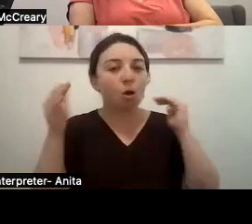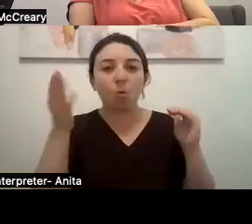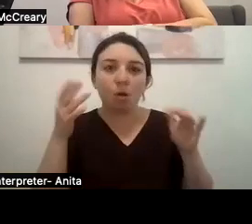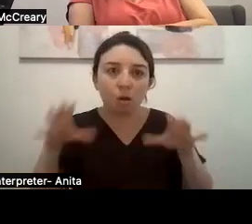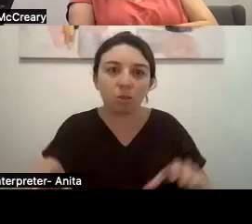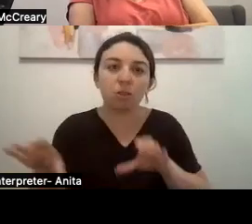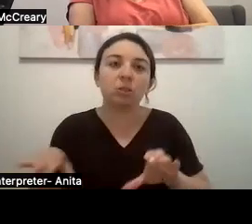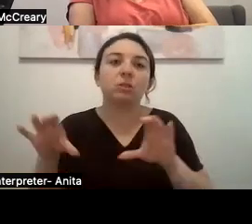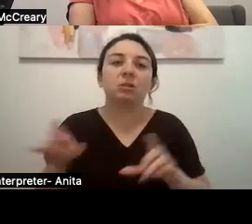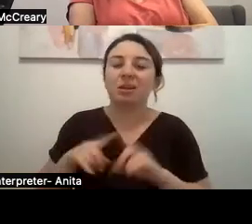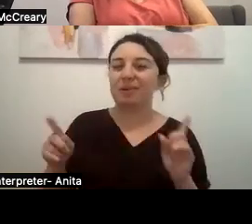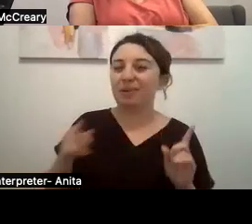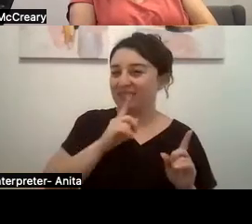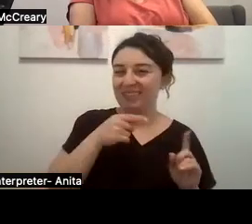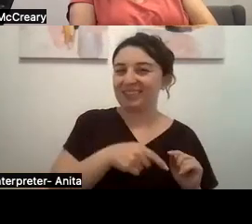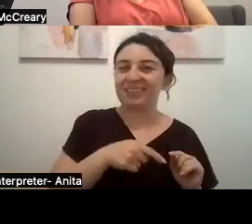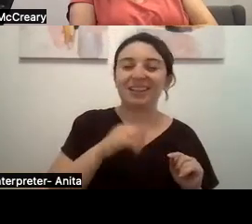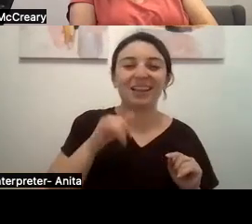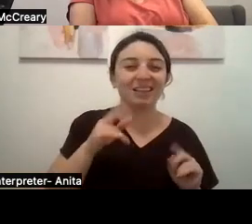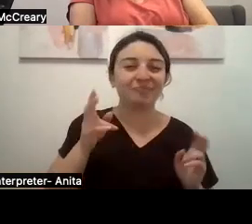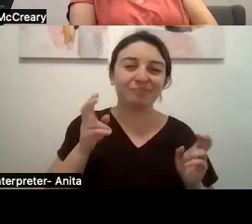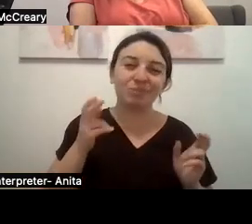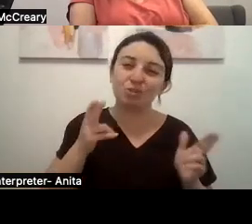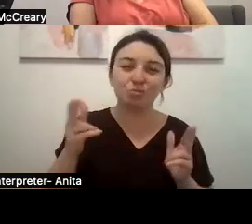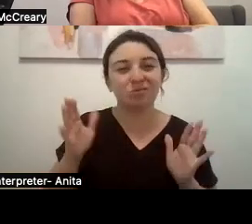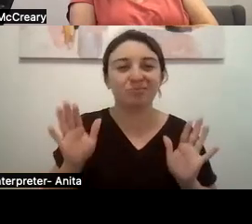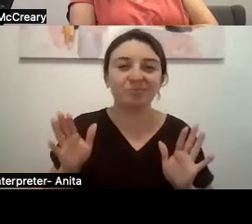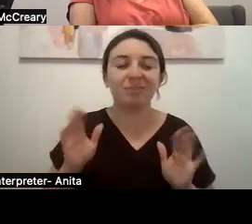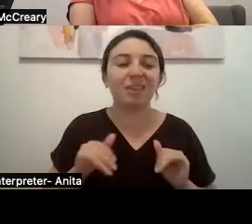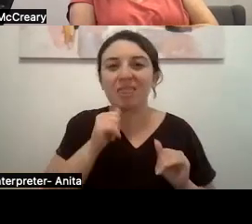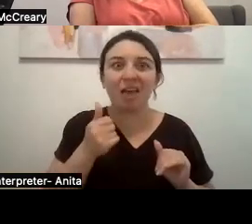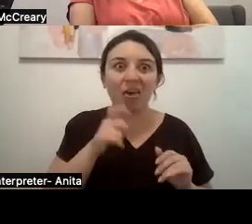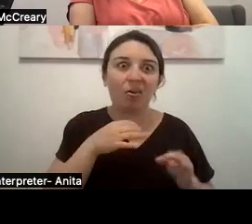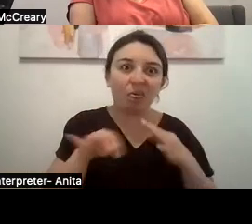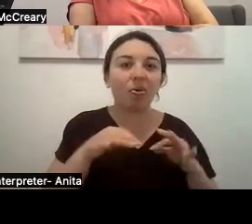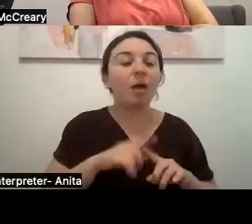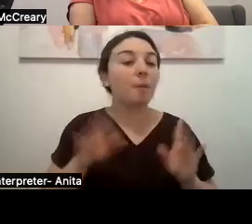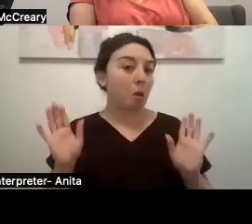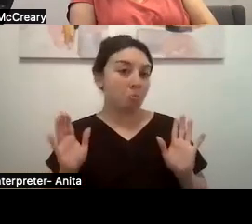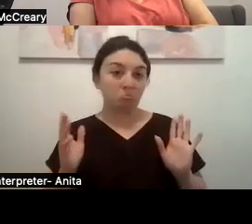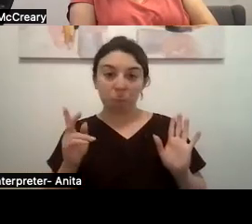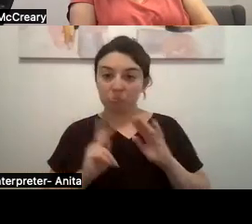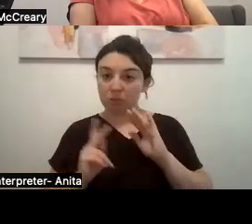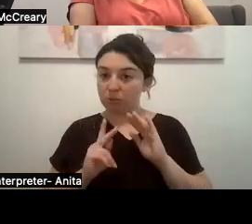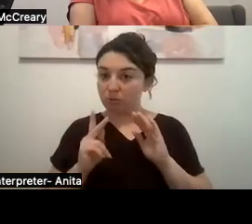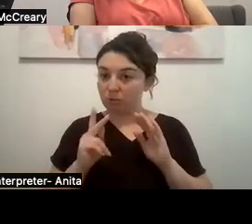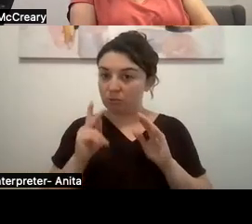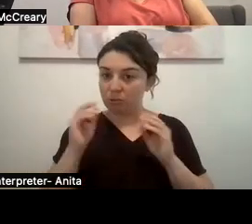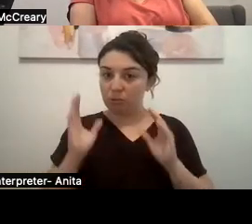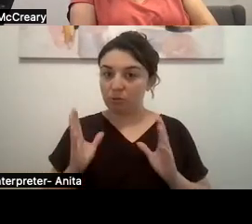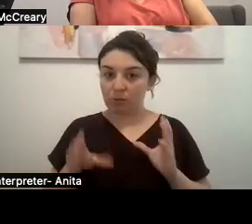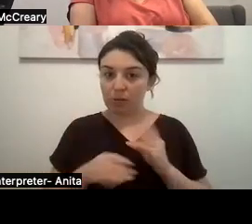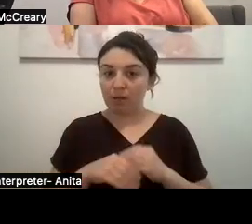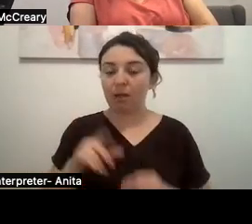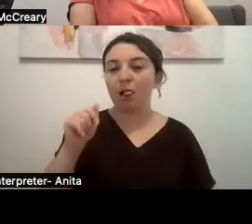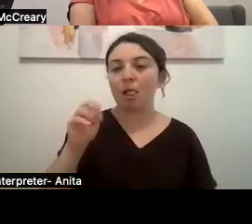active fight, you know, shooters and all that, things that are not age appropriate. But if kinder teachers want to add anything, Laura, I think I see your hand. Yeah,